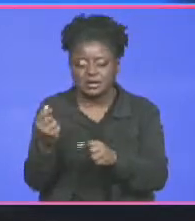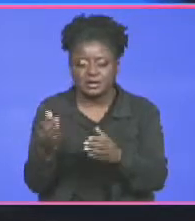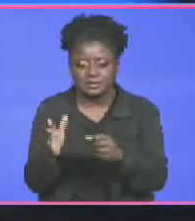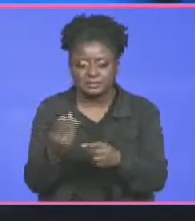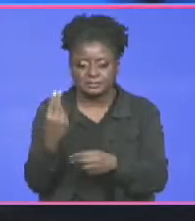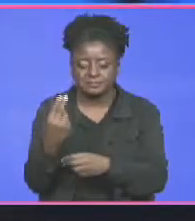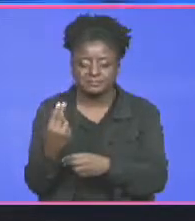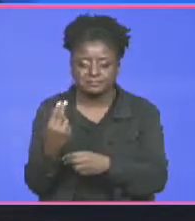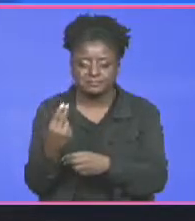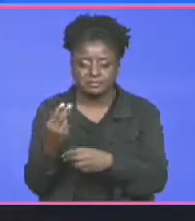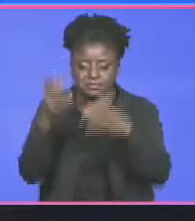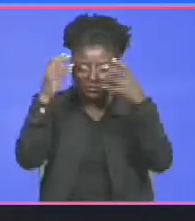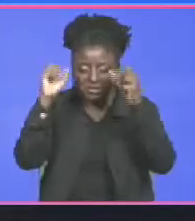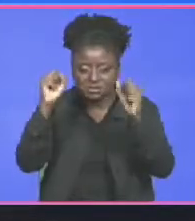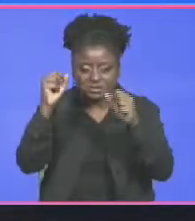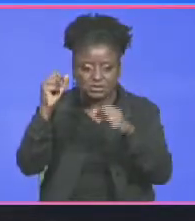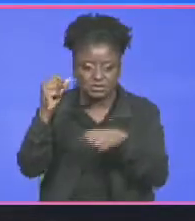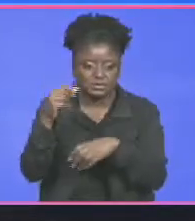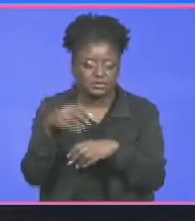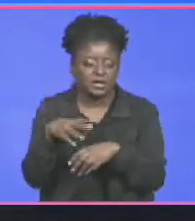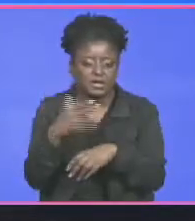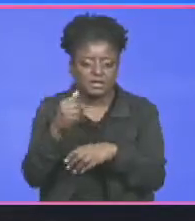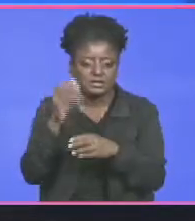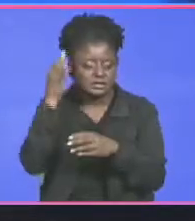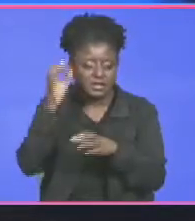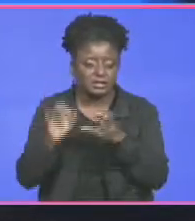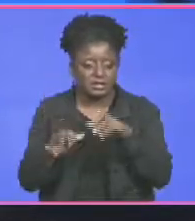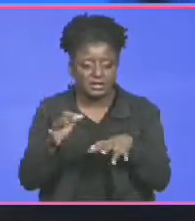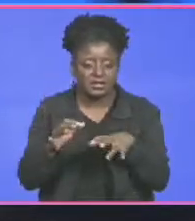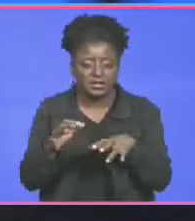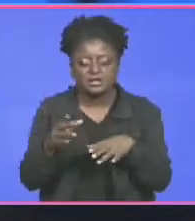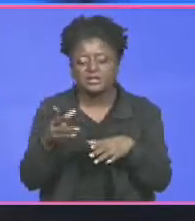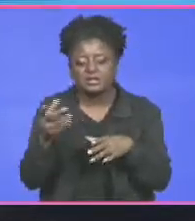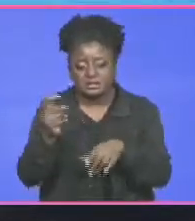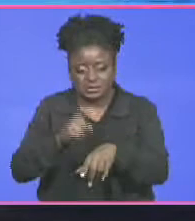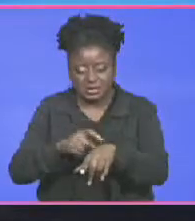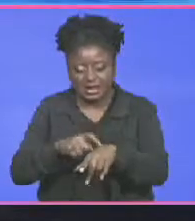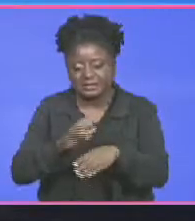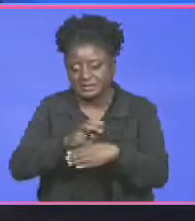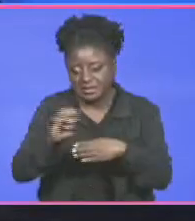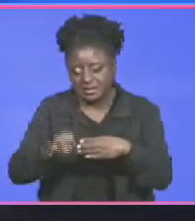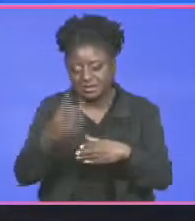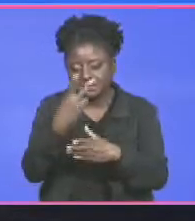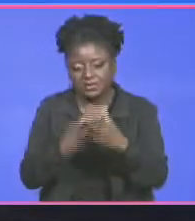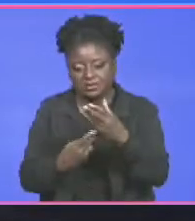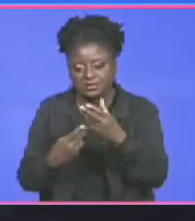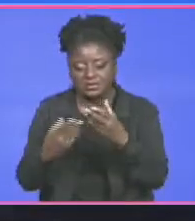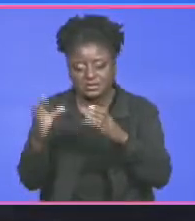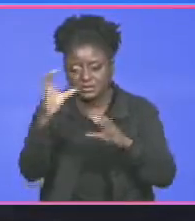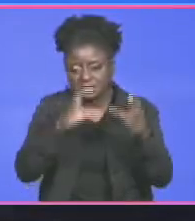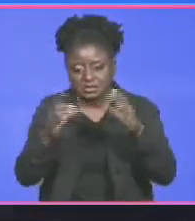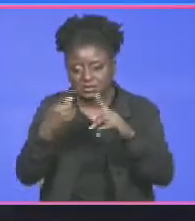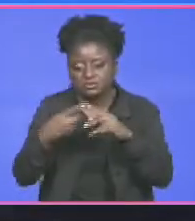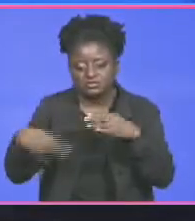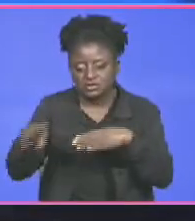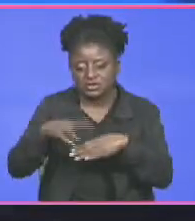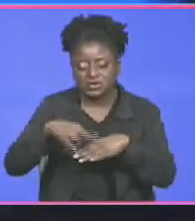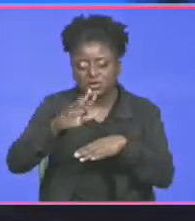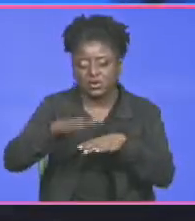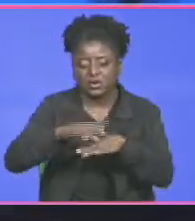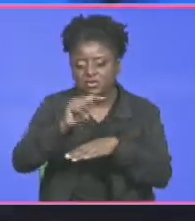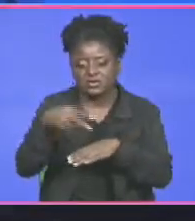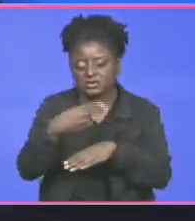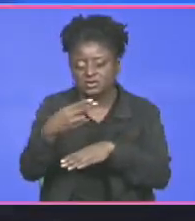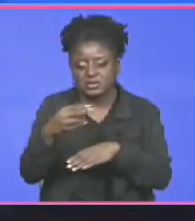and Secretary General Romel Knowles has come to an end. But both are seeking to be returned on Thursday when election takes place at